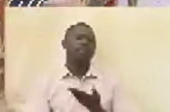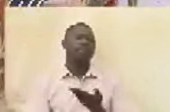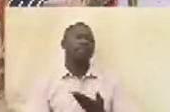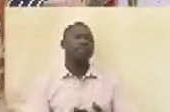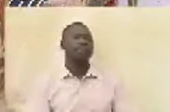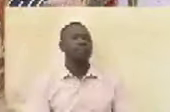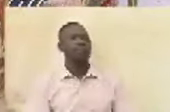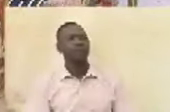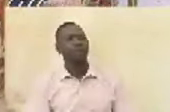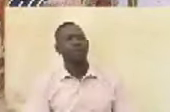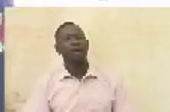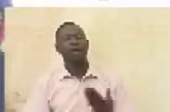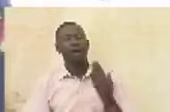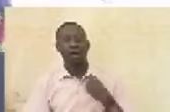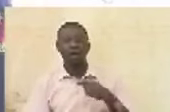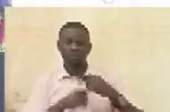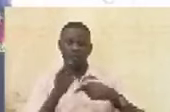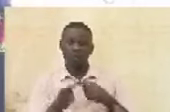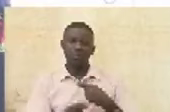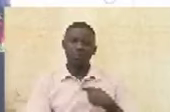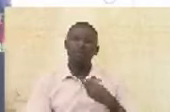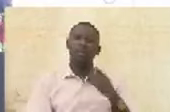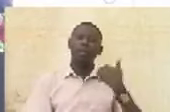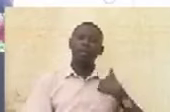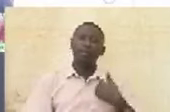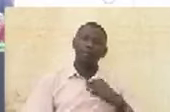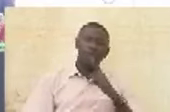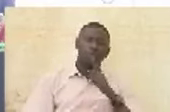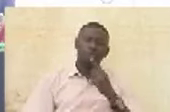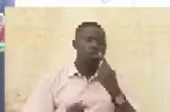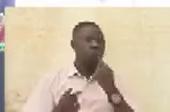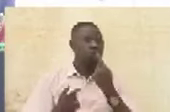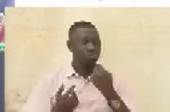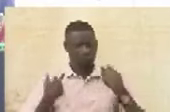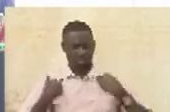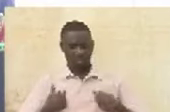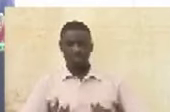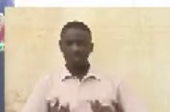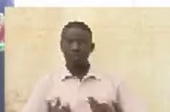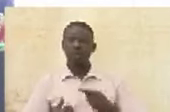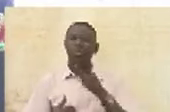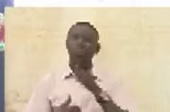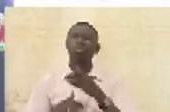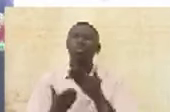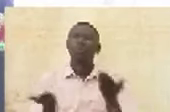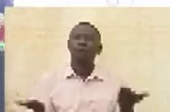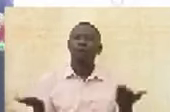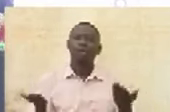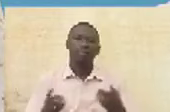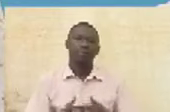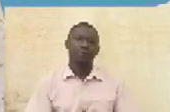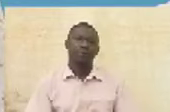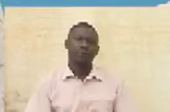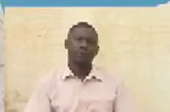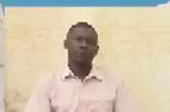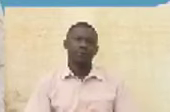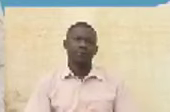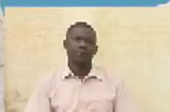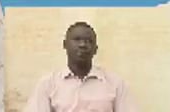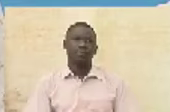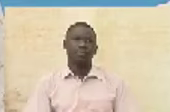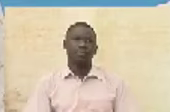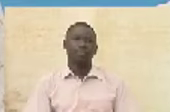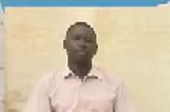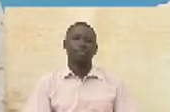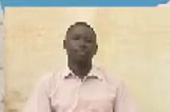How about the ones that were dressed in red? Where were they? Ñum mool me ñi fa wul ngol dum wolé ah wat mool ibi